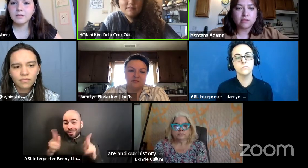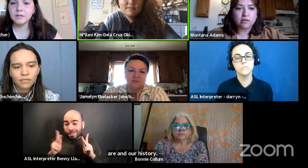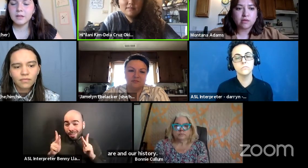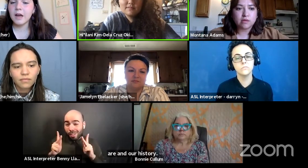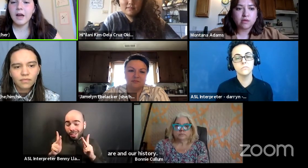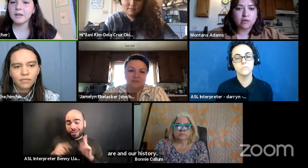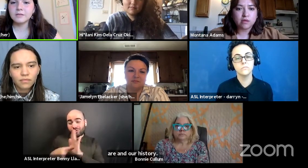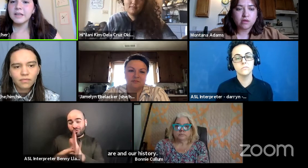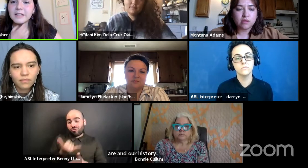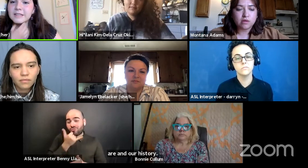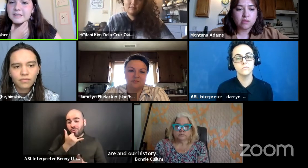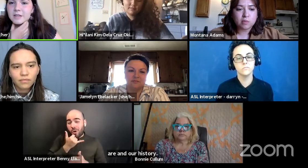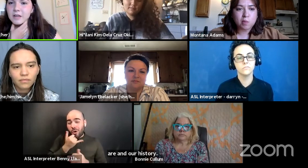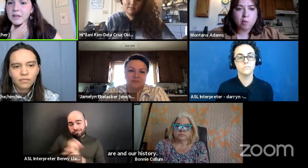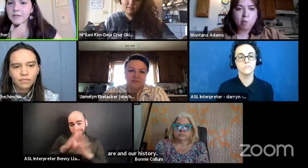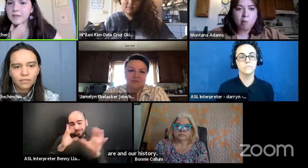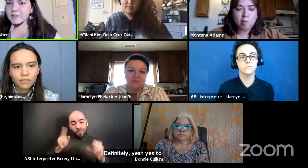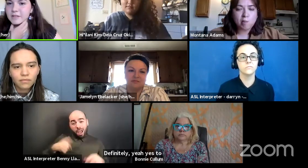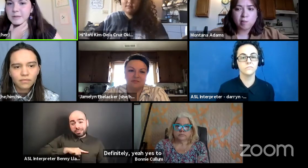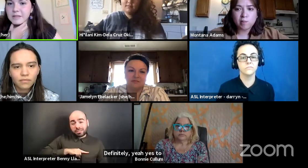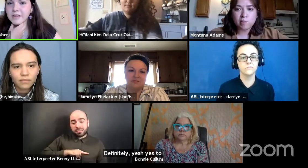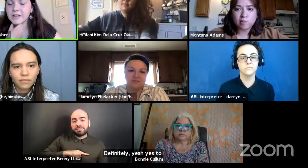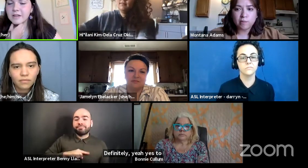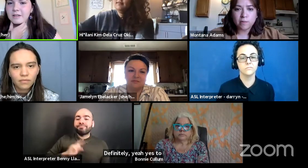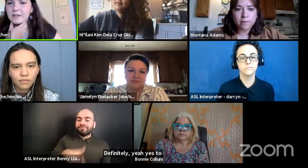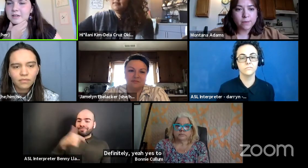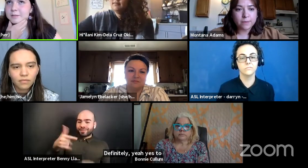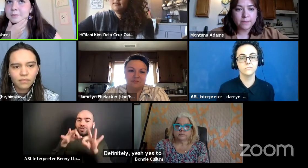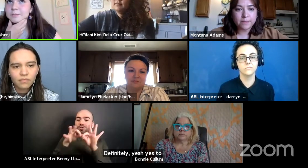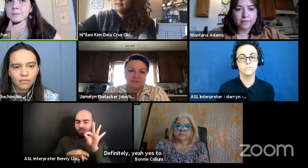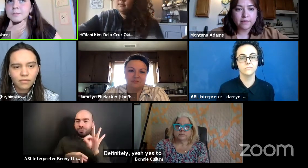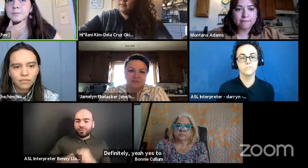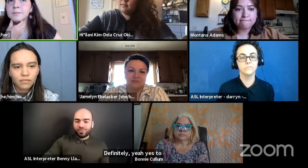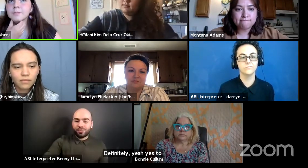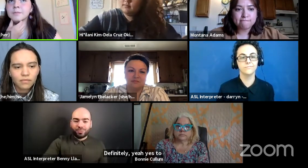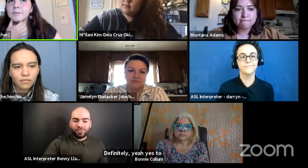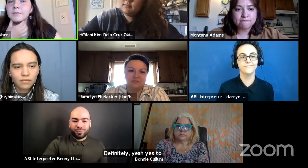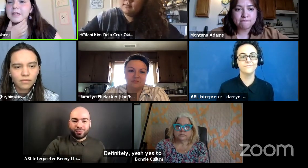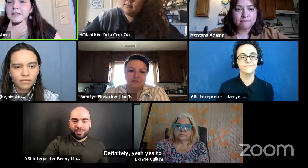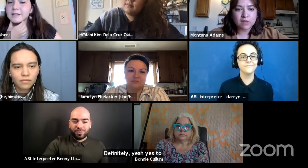Definitely. Yeah. Yes to everything that's being said.